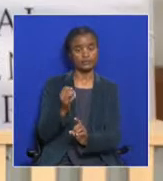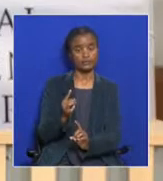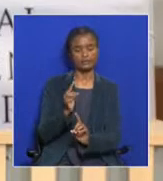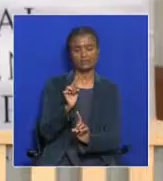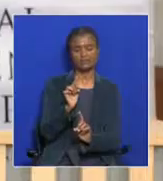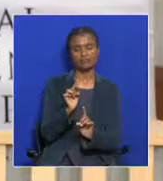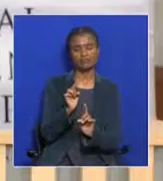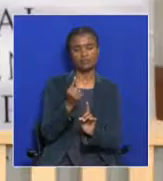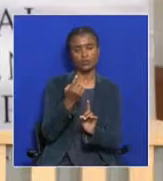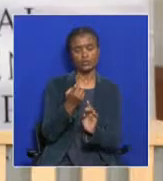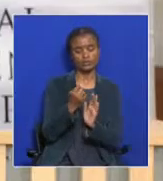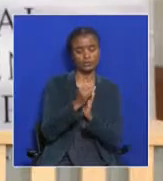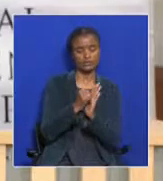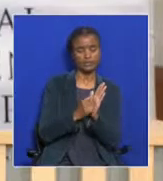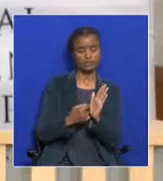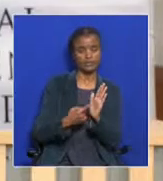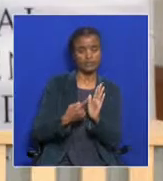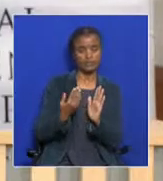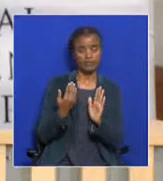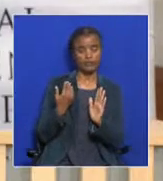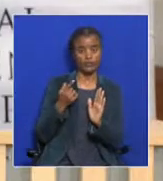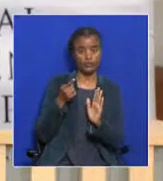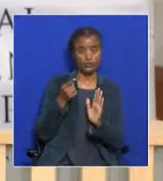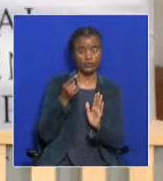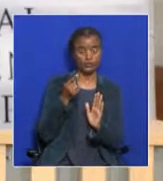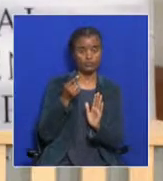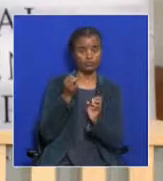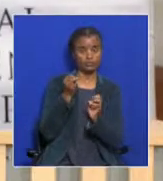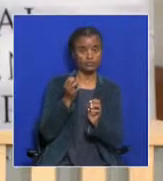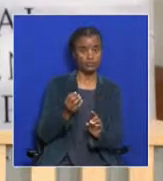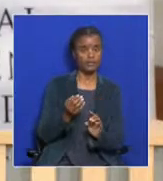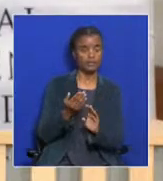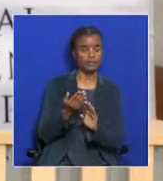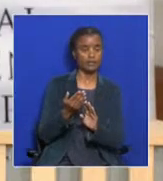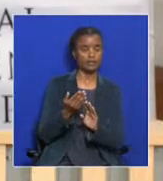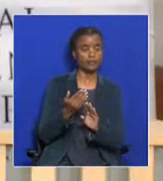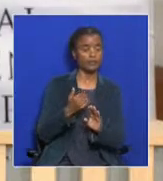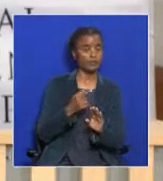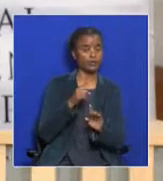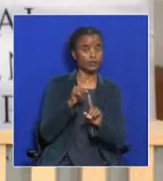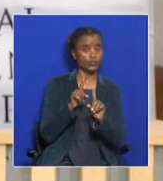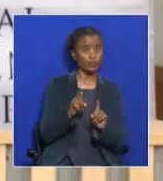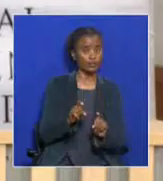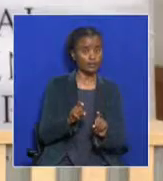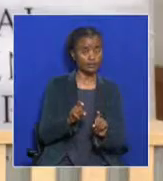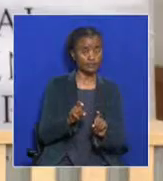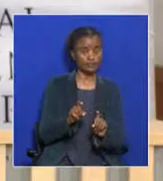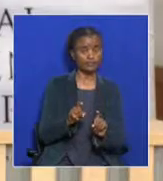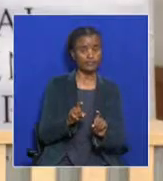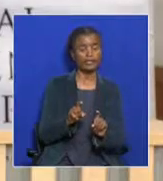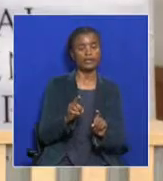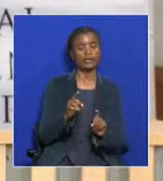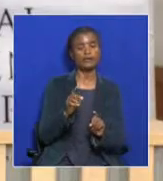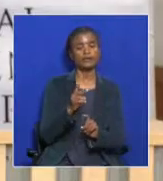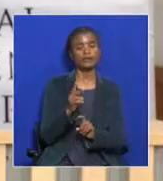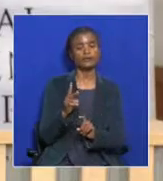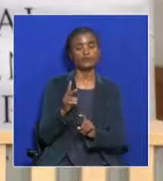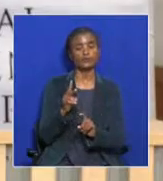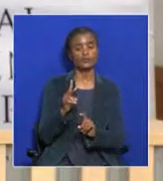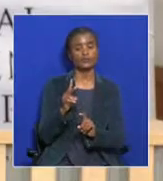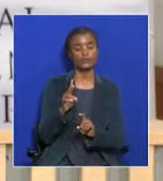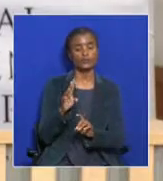made during the inquiry and subsequent investigation following the